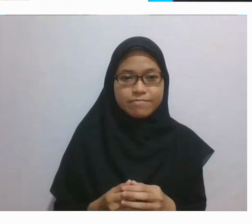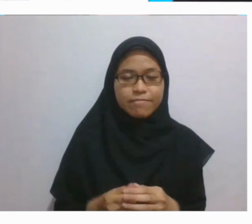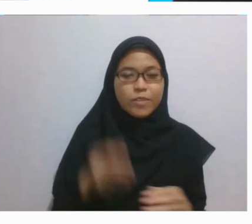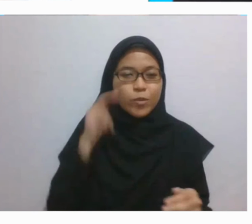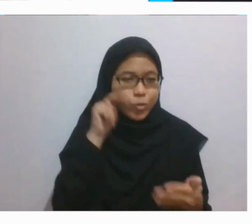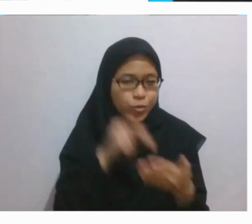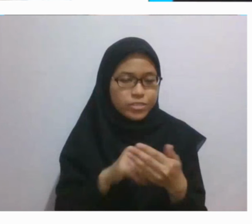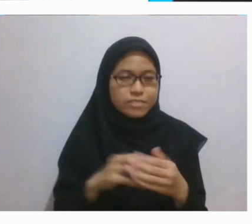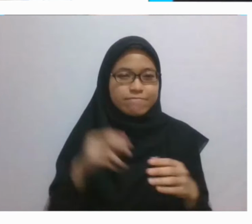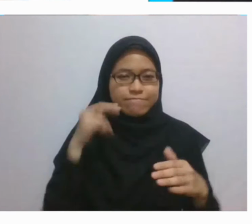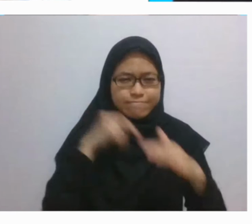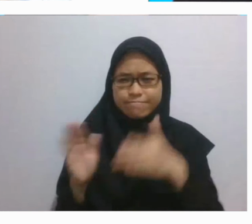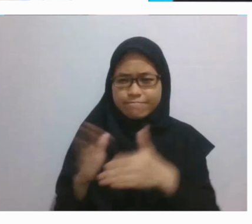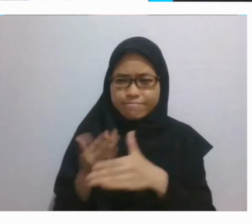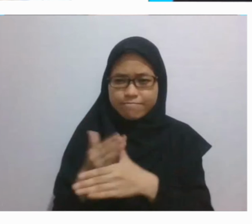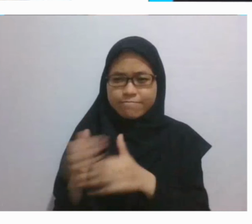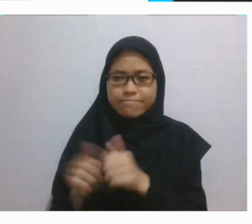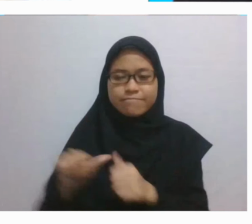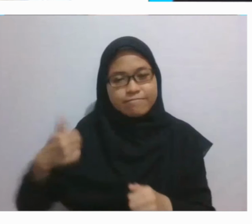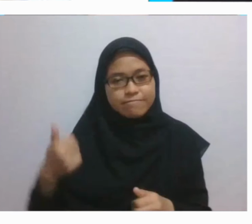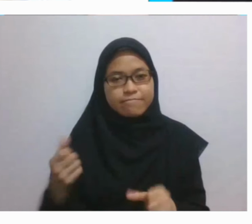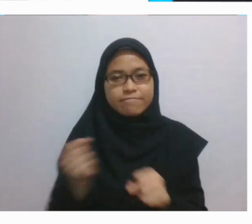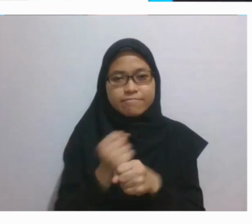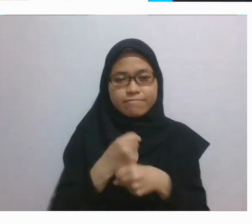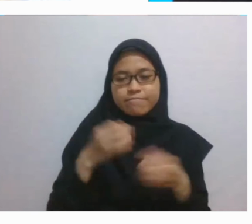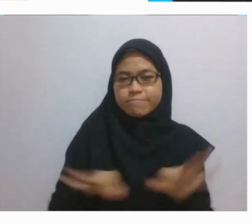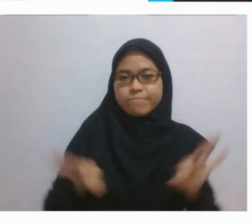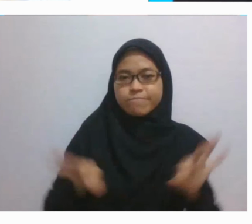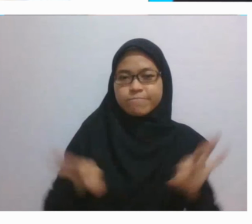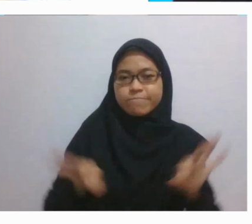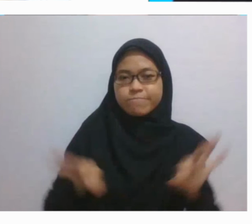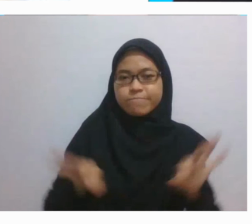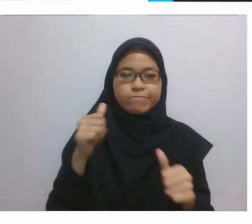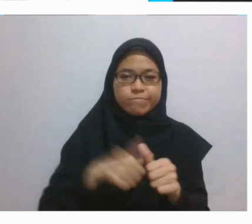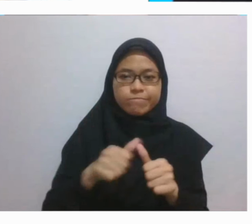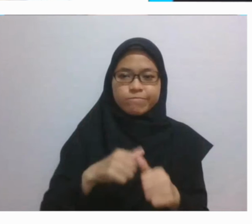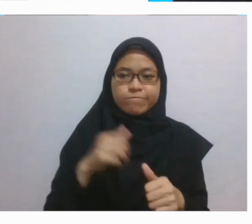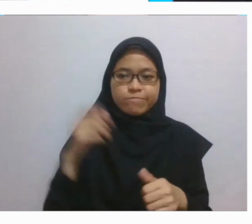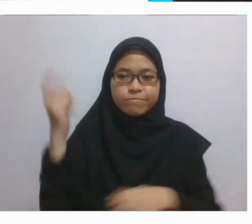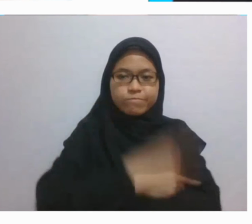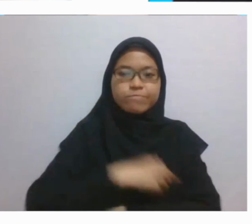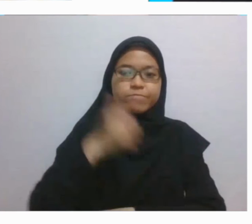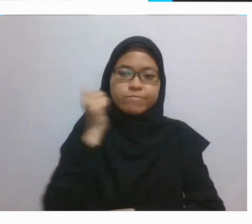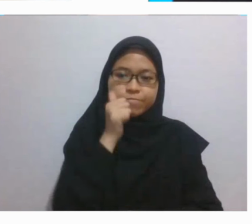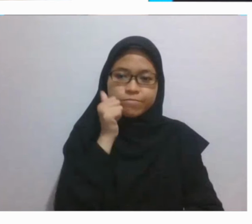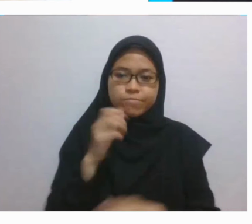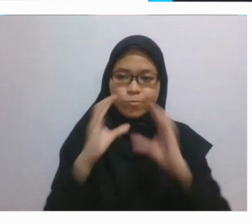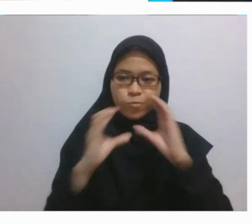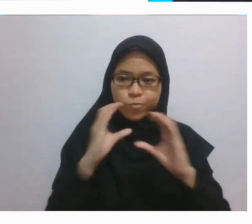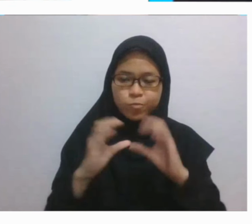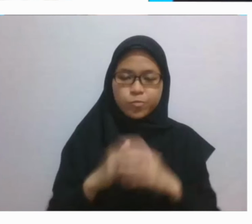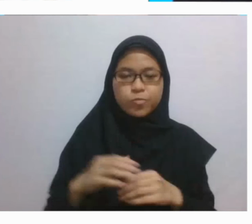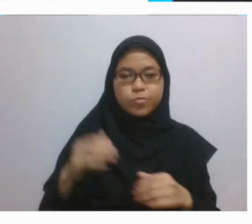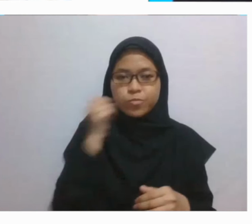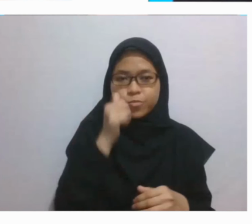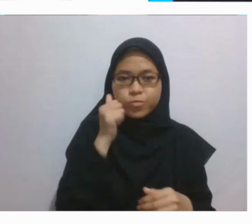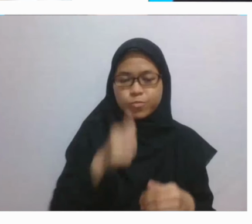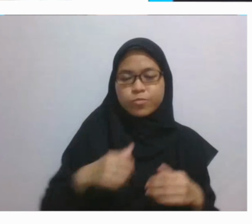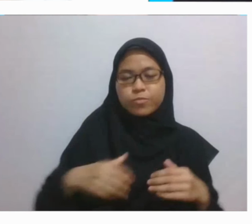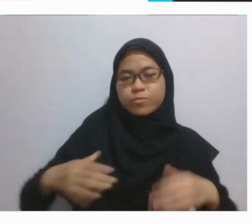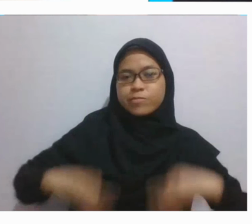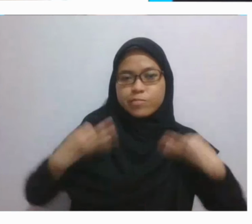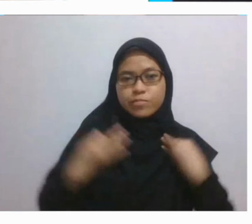nature, sharing it with others, making it important in your everyday conversations, in your everyday life, whether it's really at the activist end of taking over